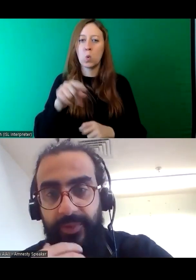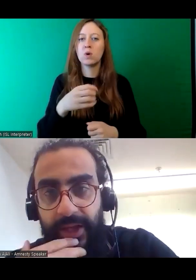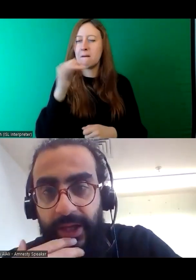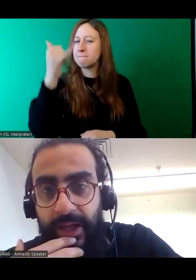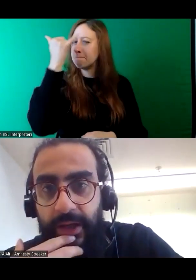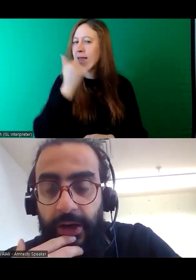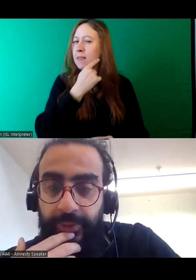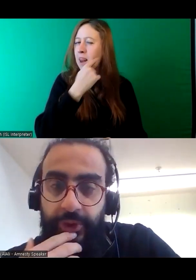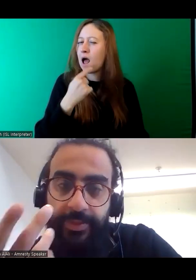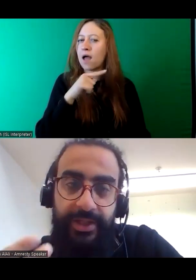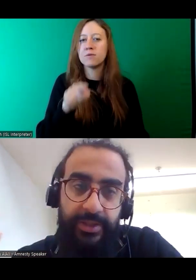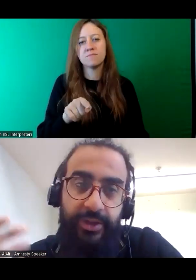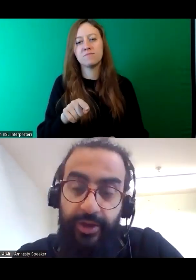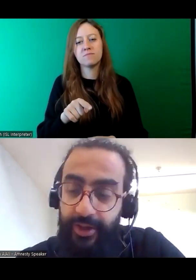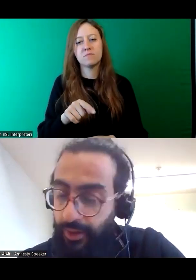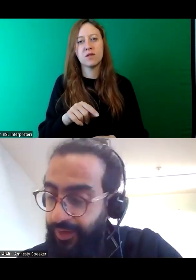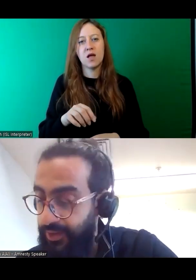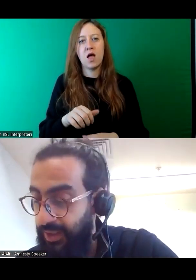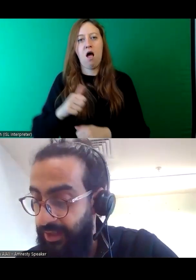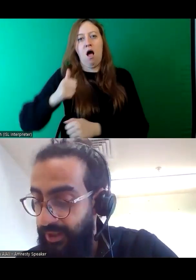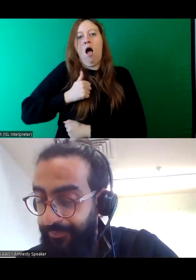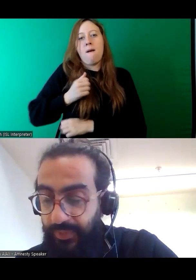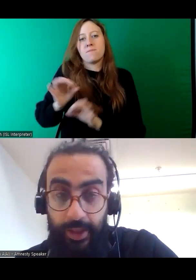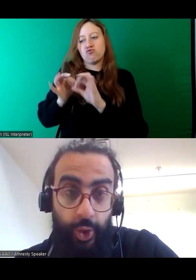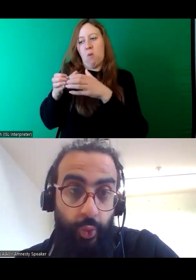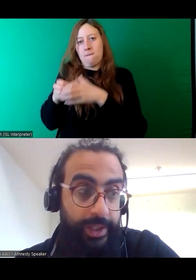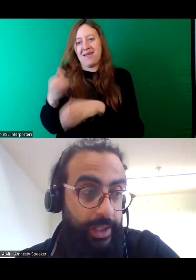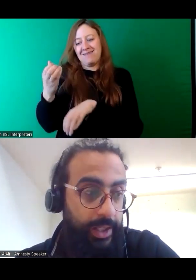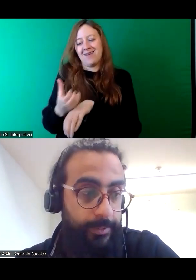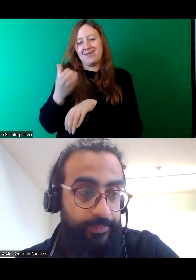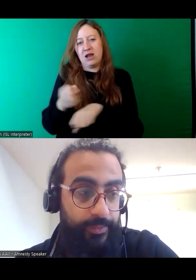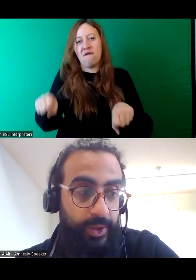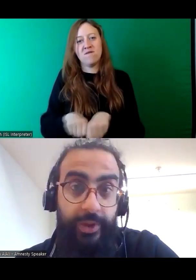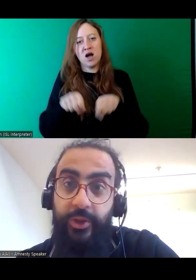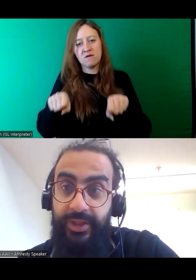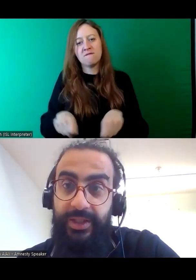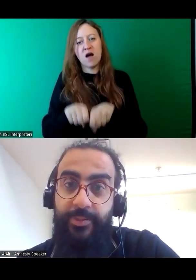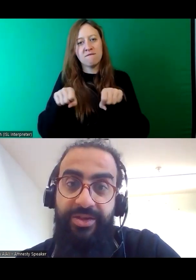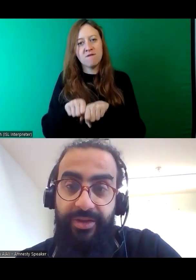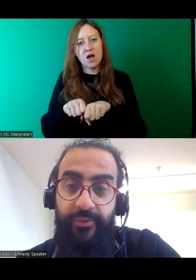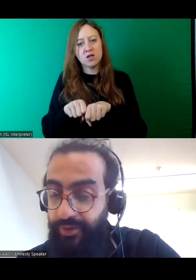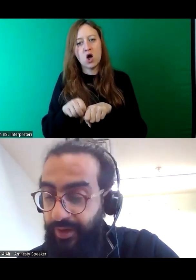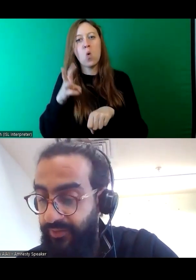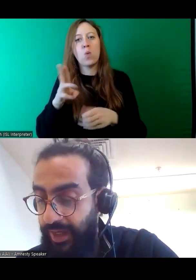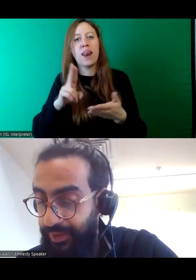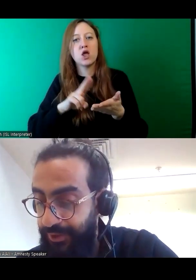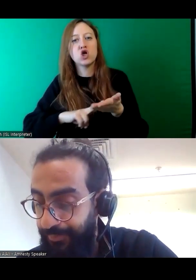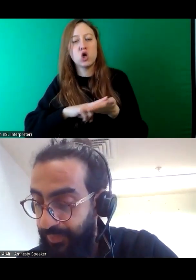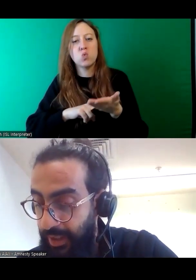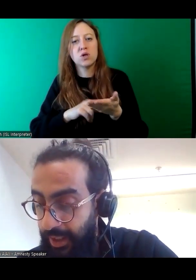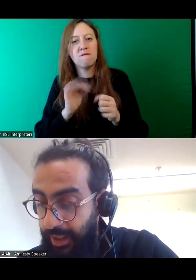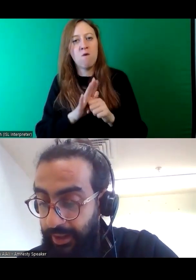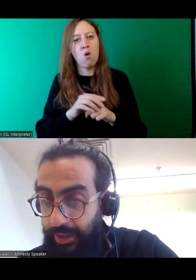the armed group that's carrying on the hostility will use this myth for their